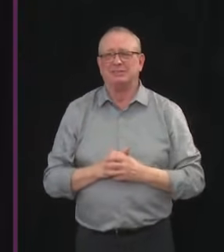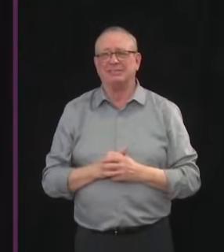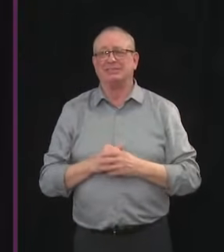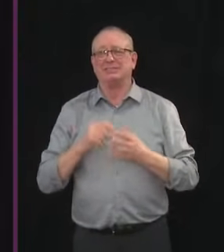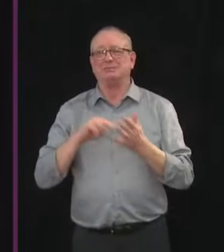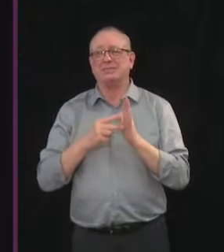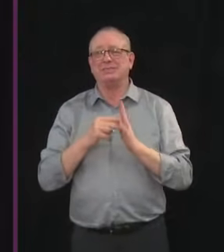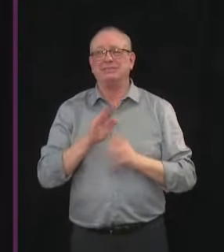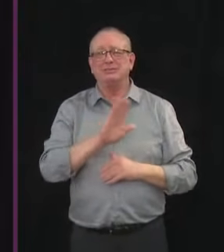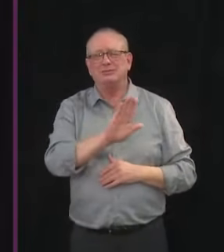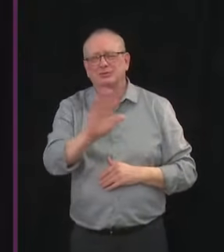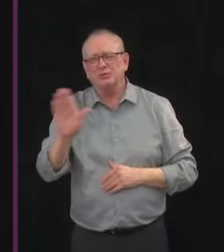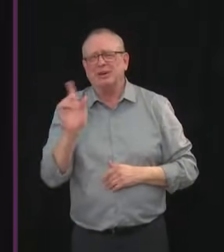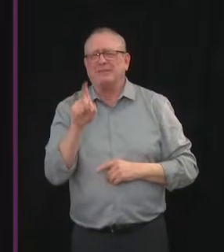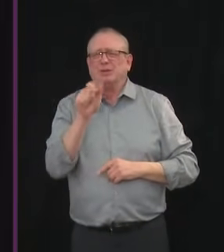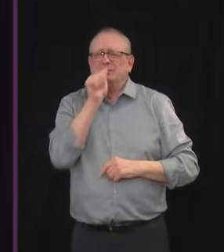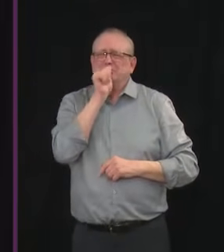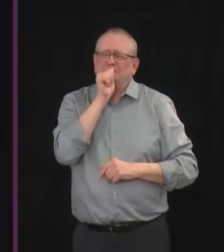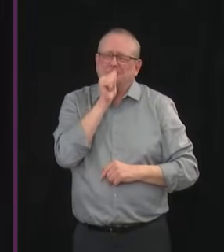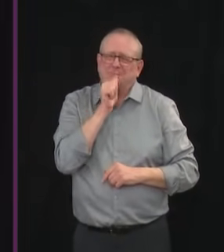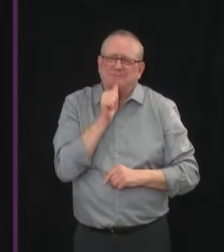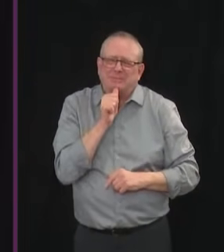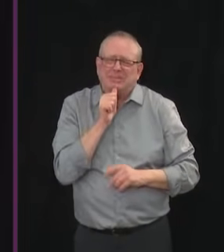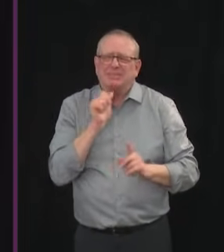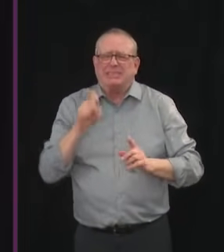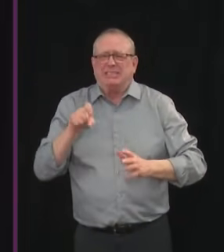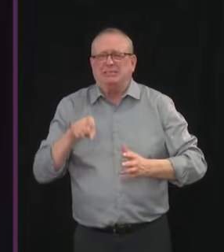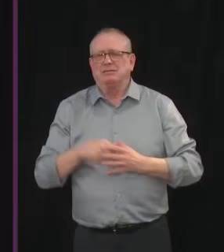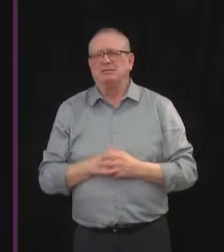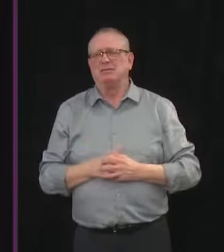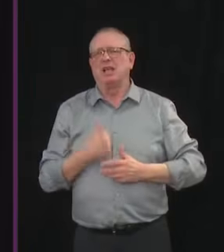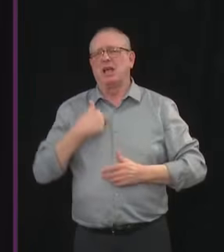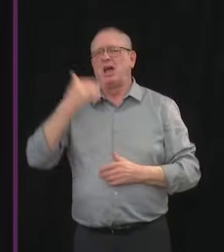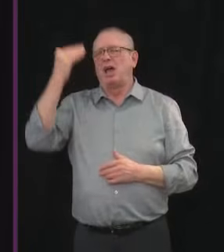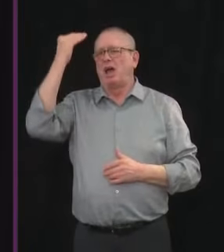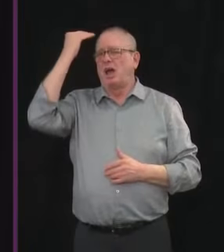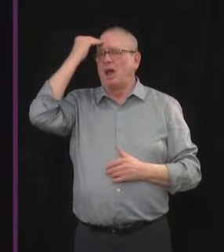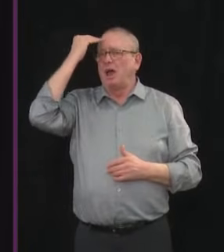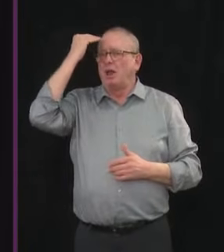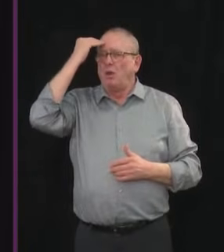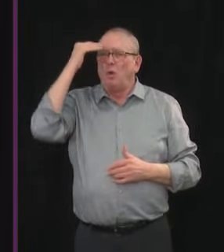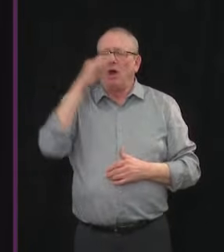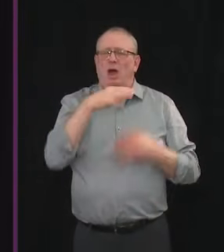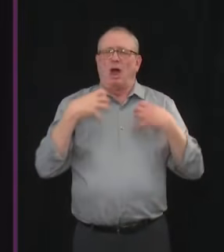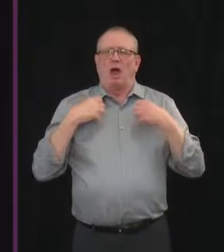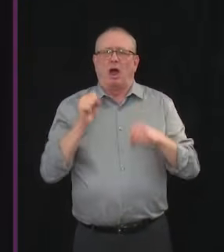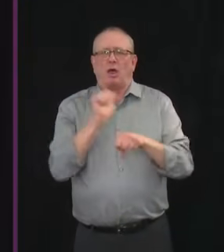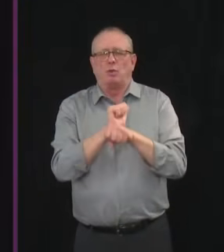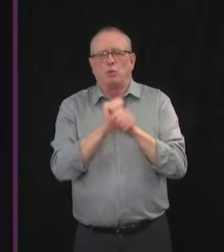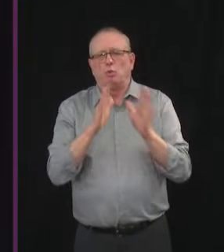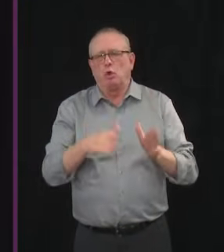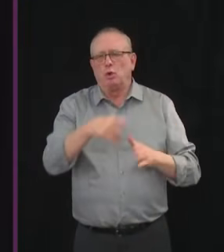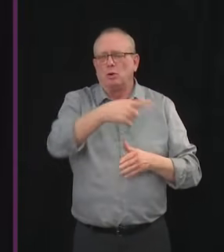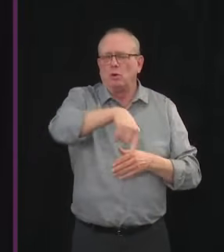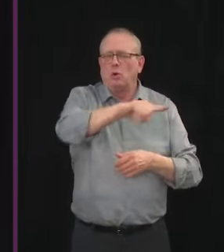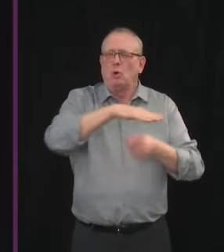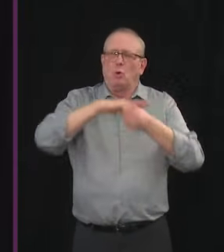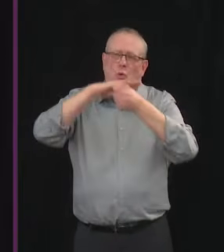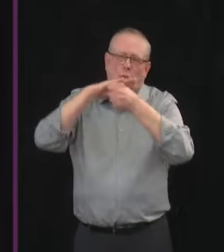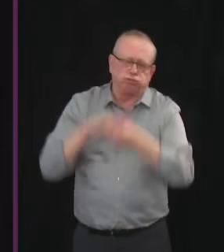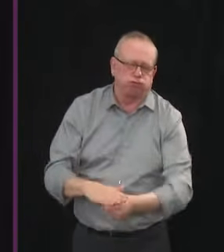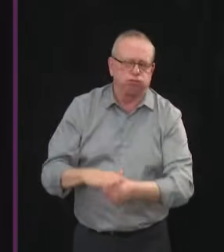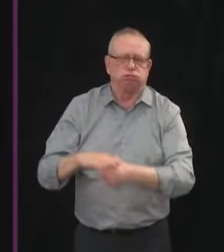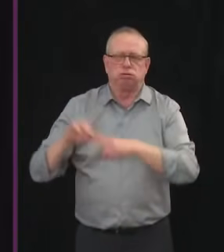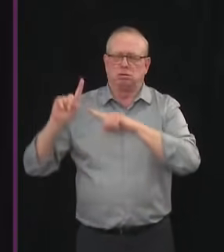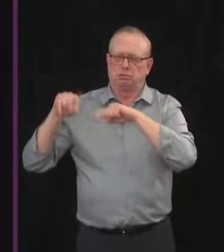these adjustments. I appreciate that healthcare workers have been under tremendous pressure as COVID-19 case counts